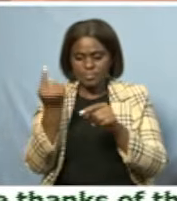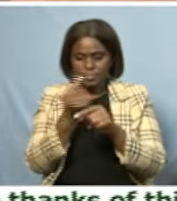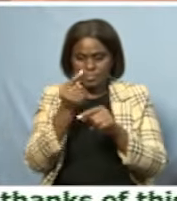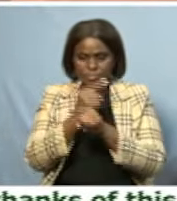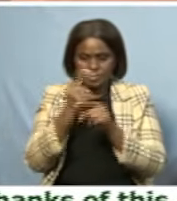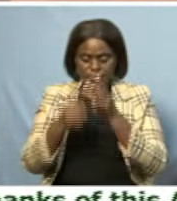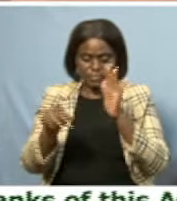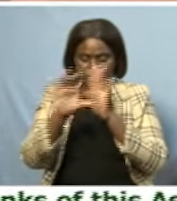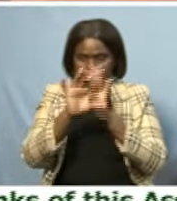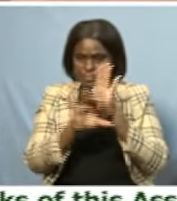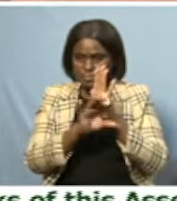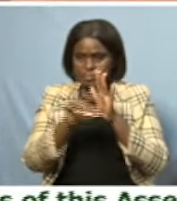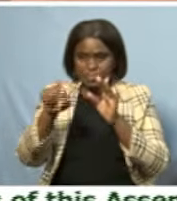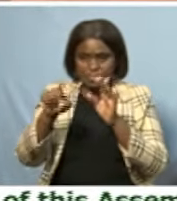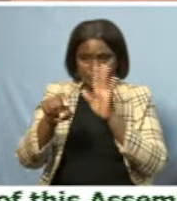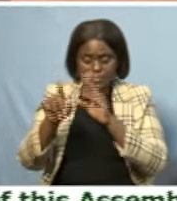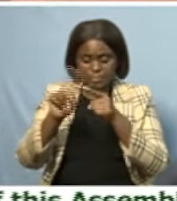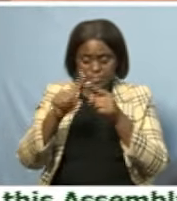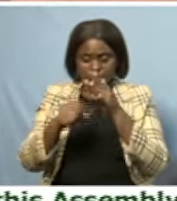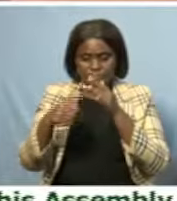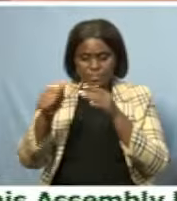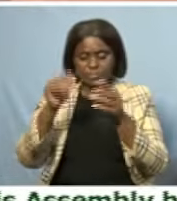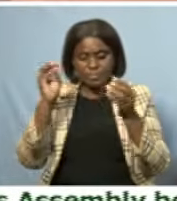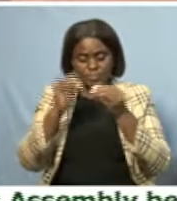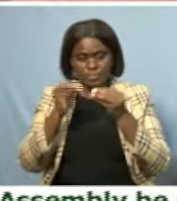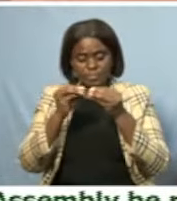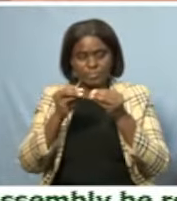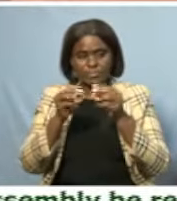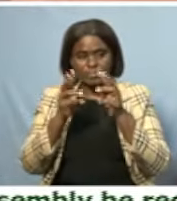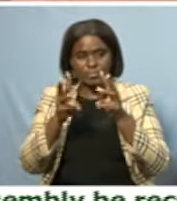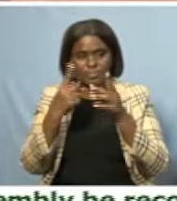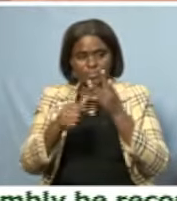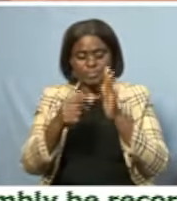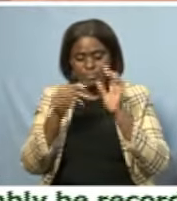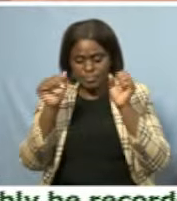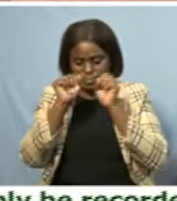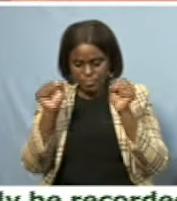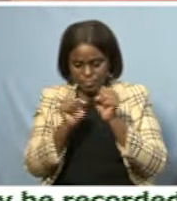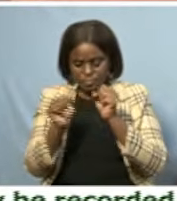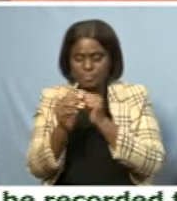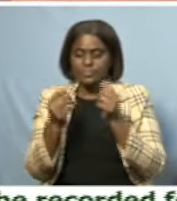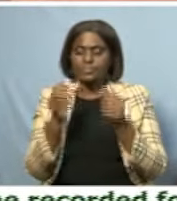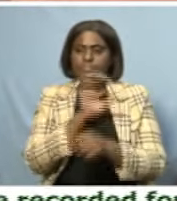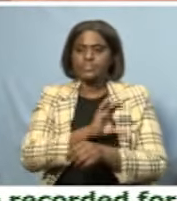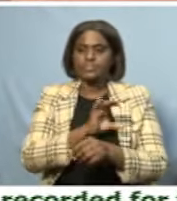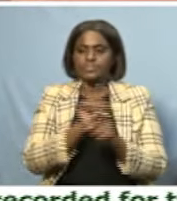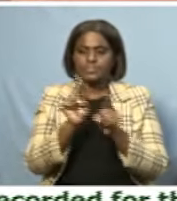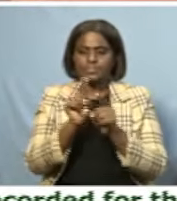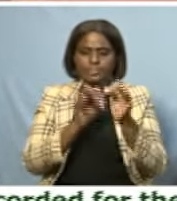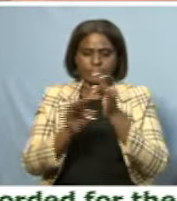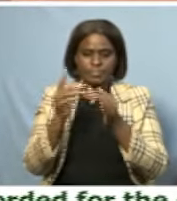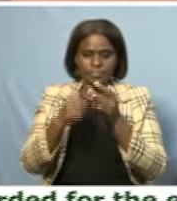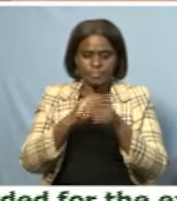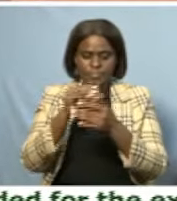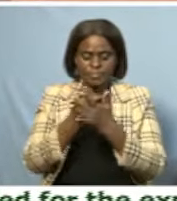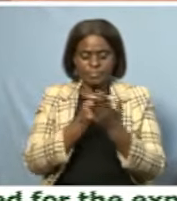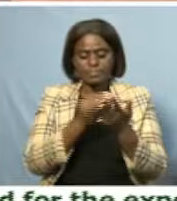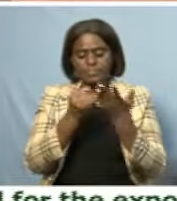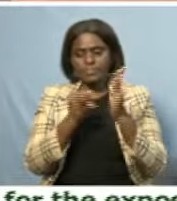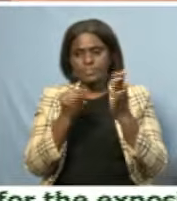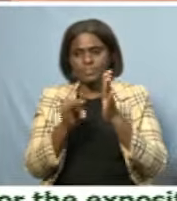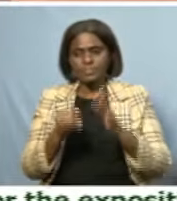a constitutional requirement, but a moral compass that shapes our character and defines our